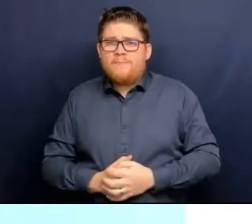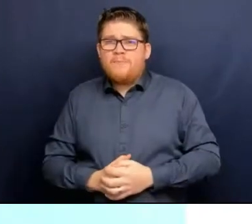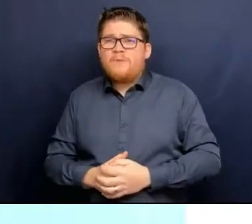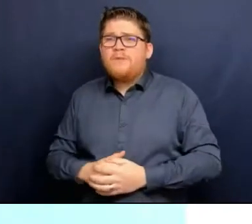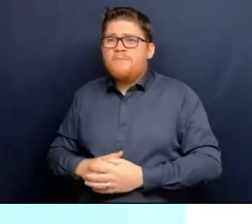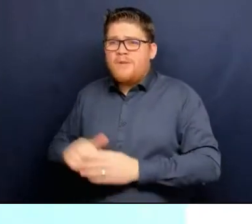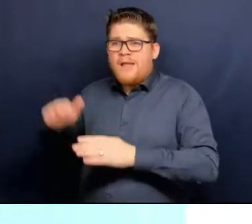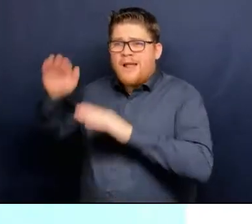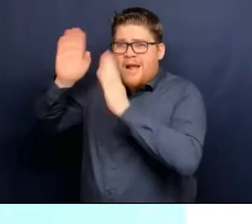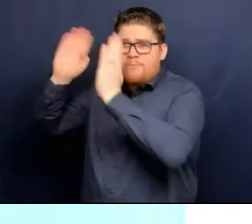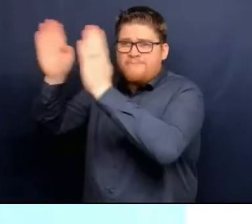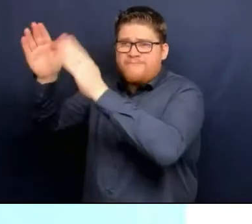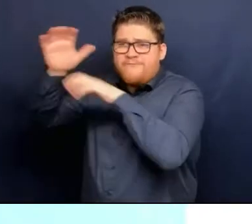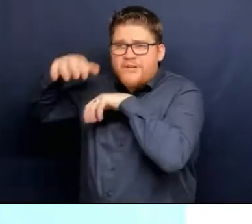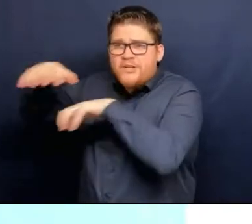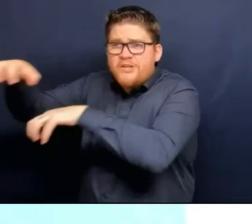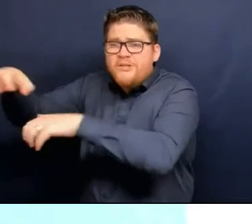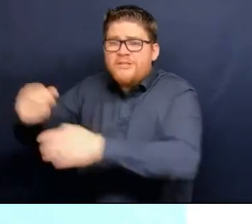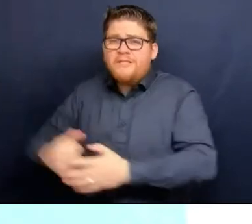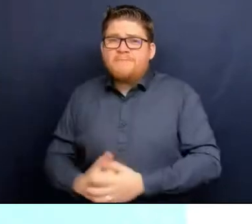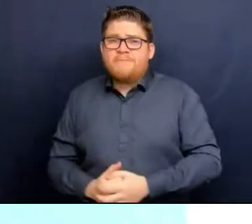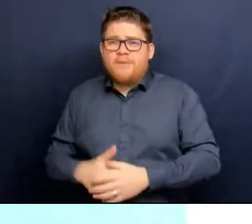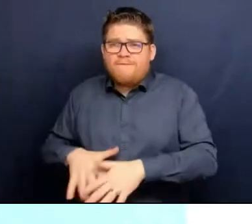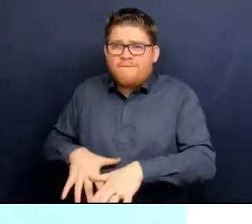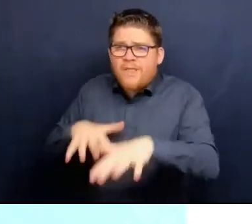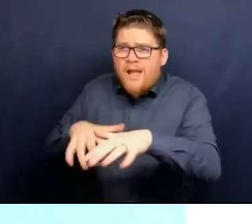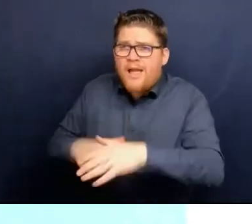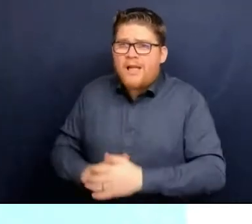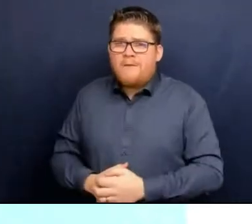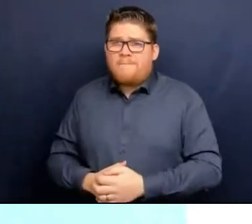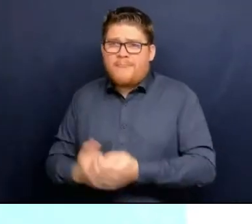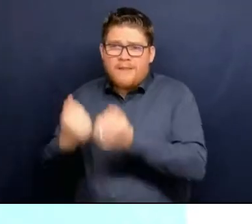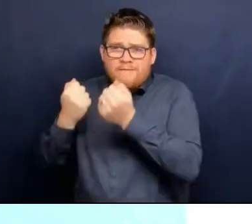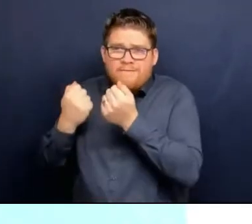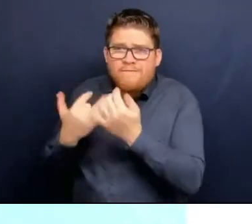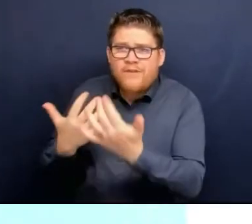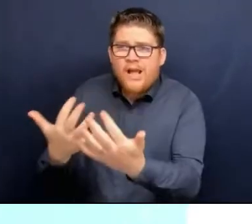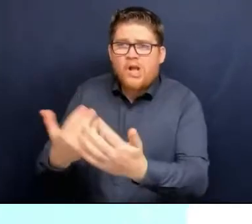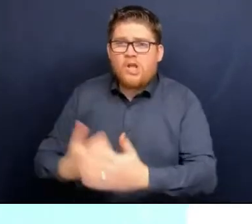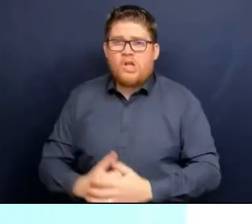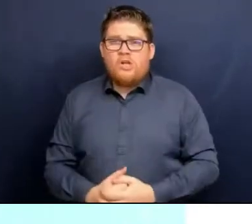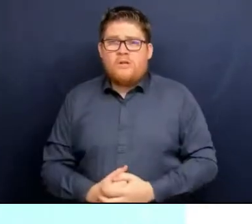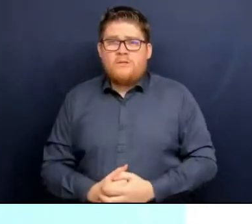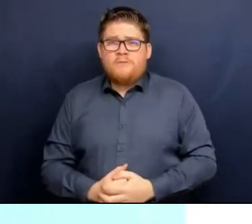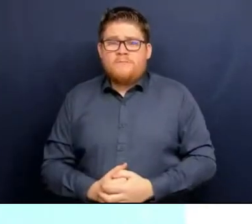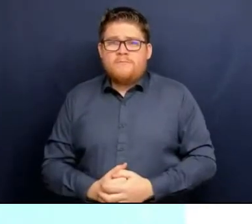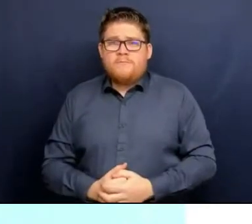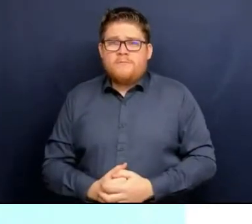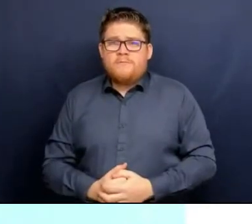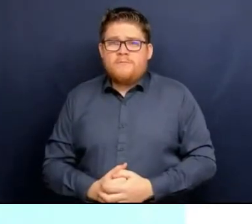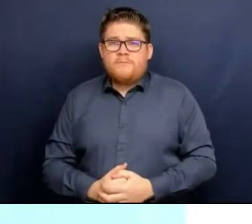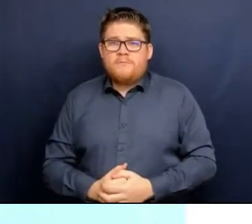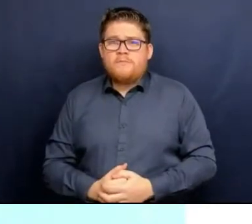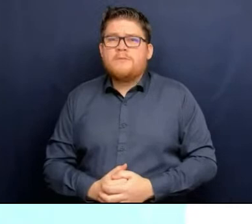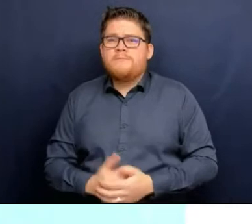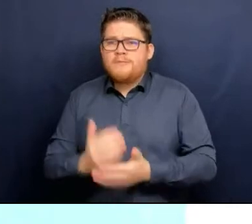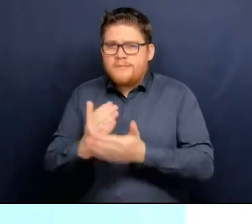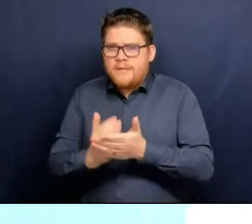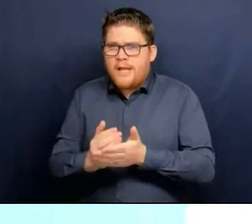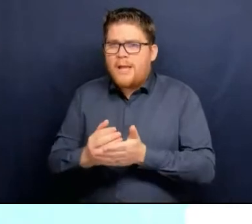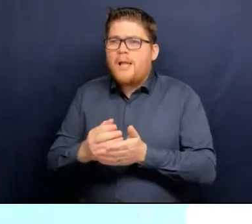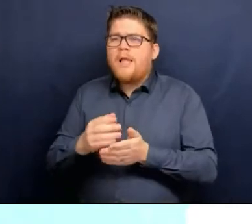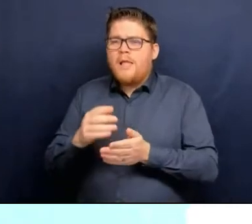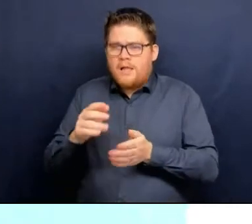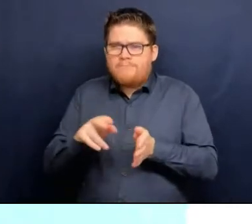wildfires, and of course, the devastating impact of the findings in Kamloops and elsewhere. But through all of that,